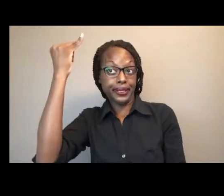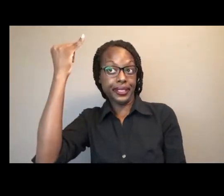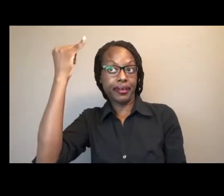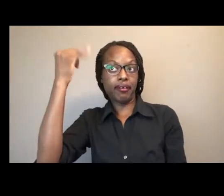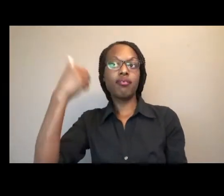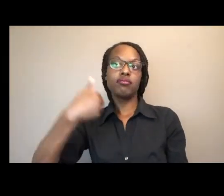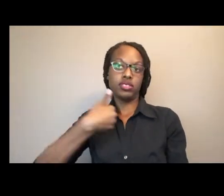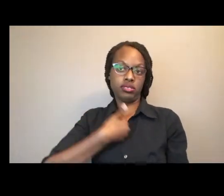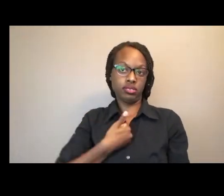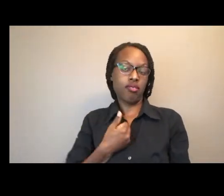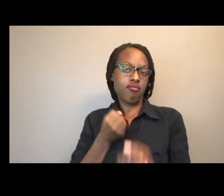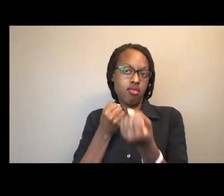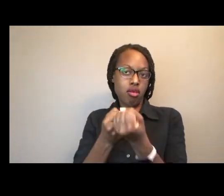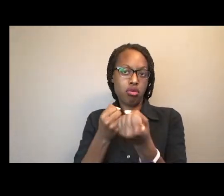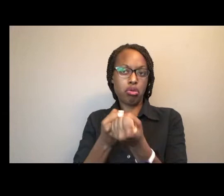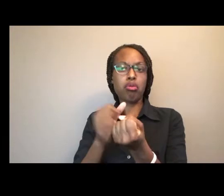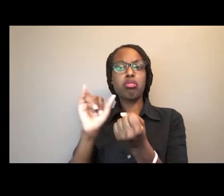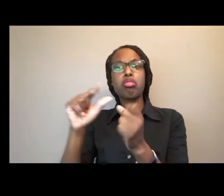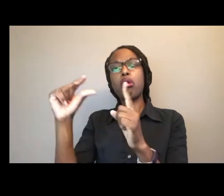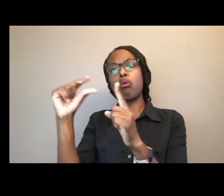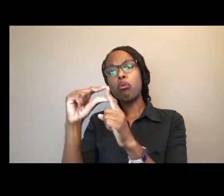of the word